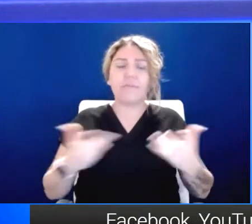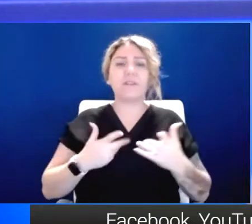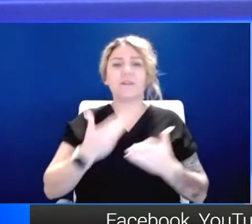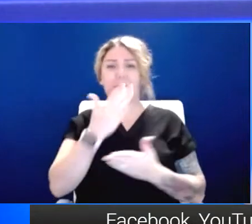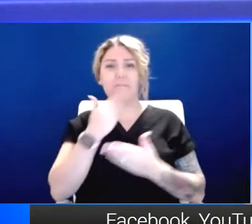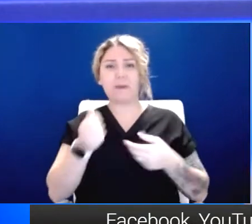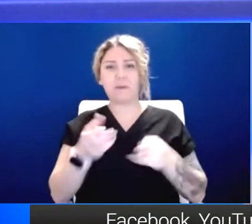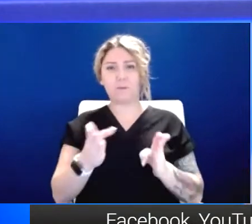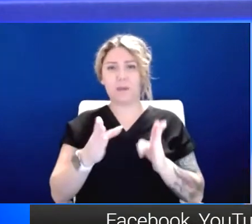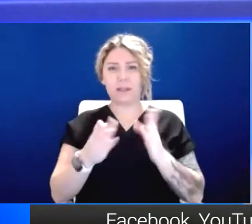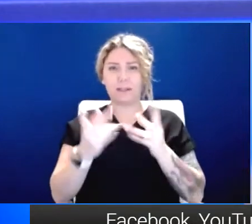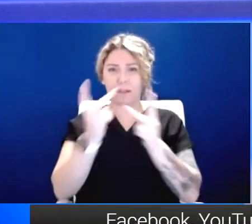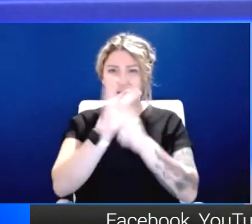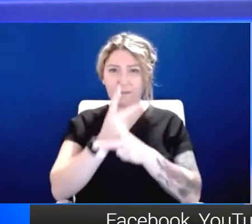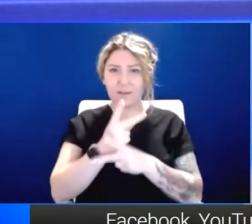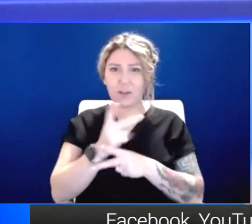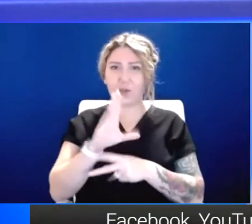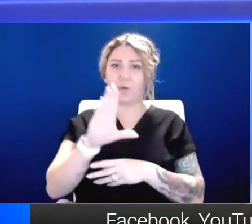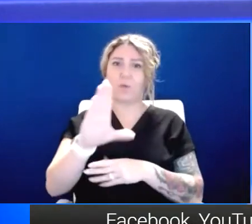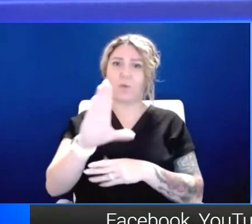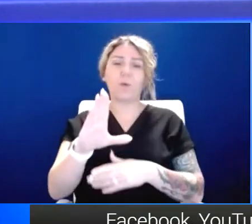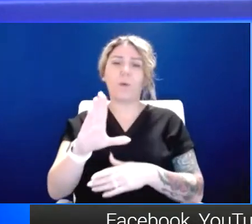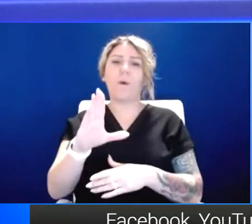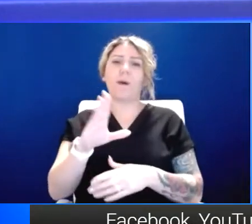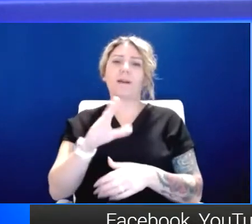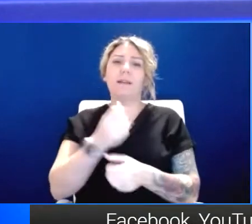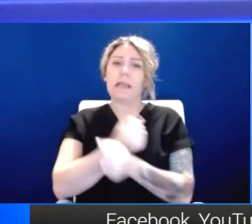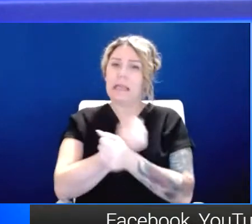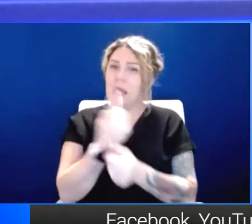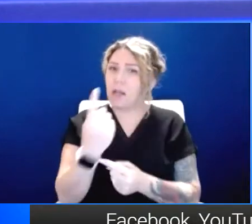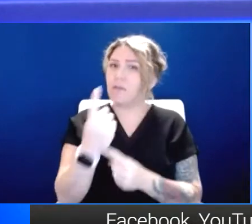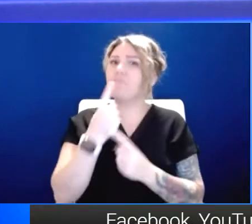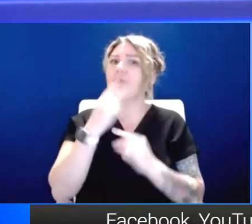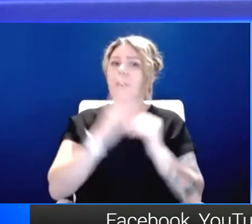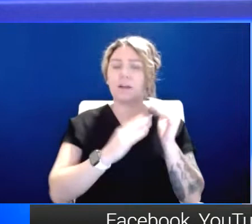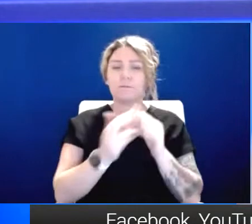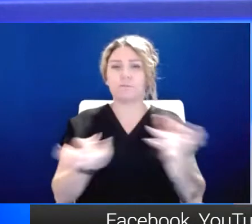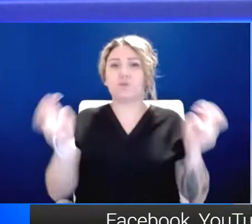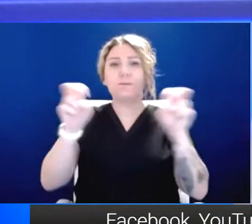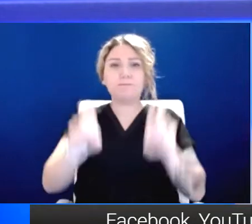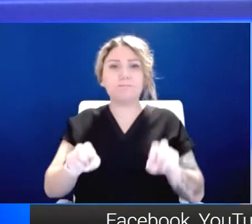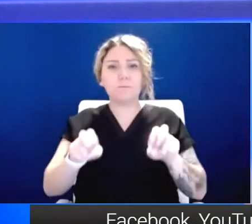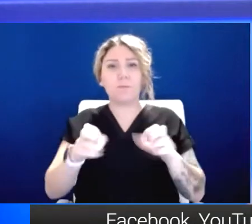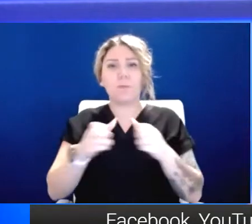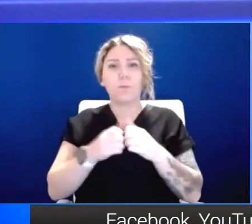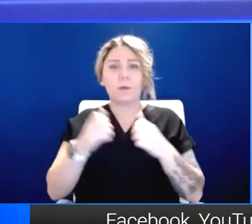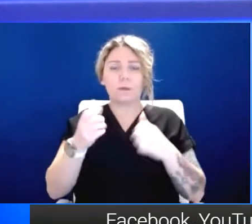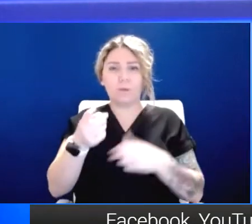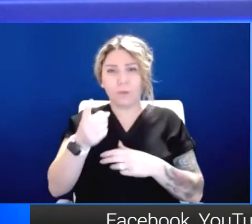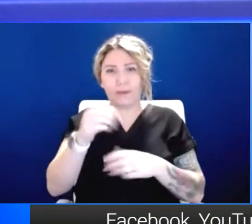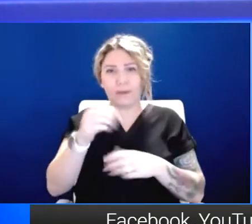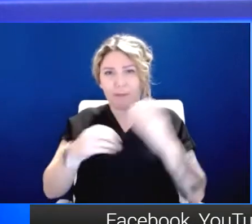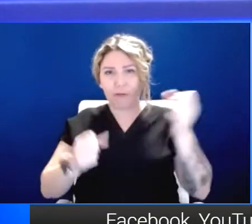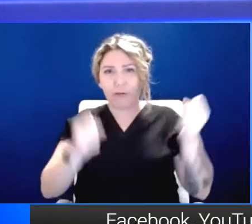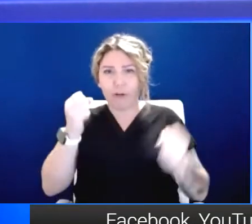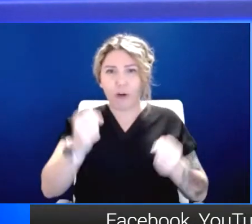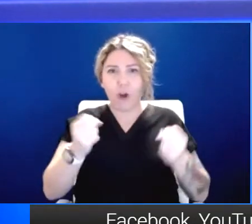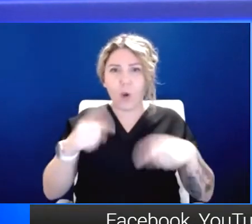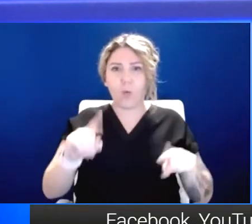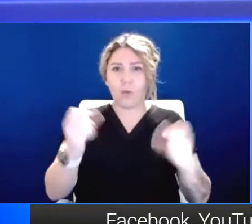that, is your loved one comfortable sitting with you in the car when you're driving? If your loved one feels